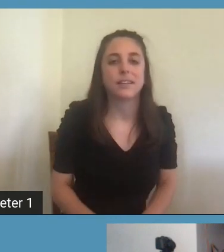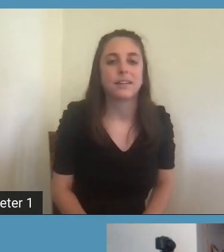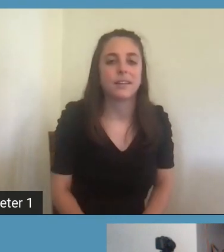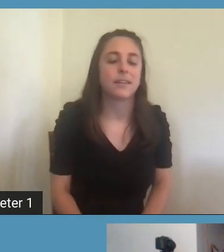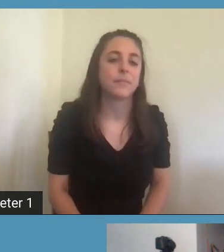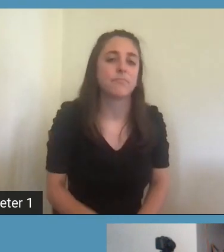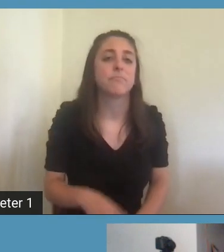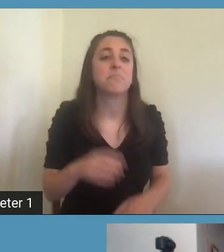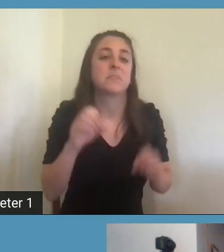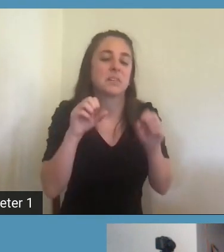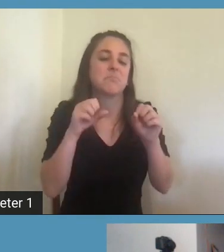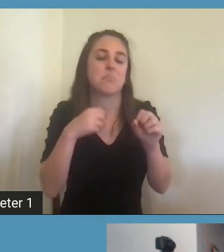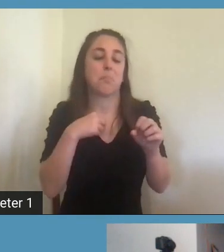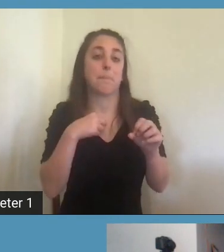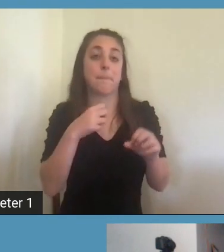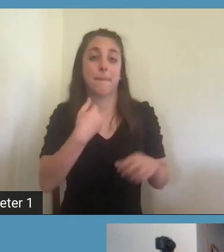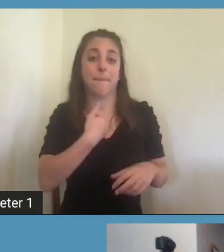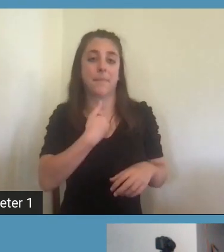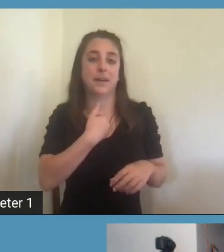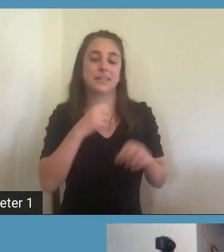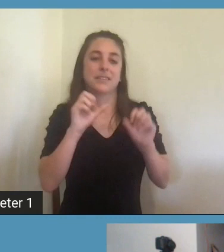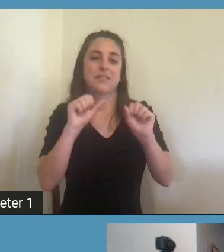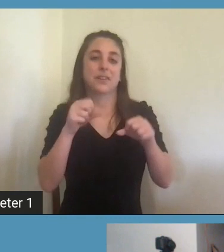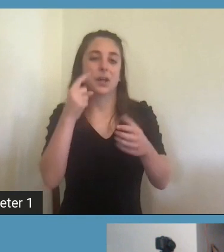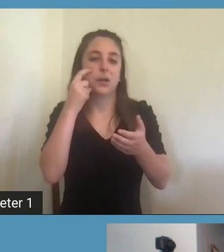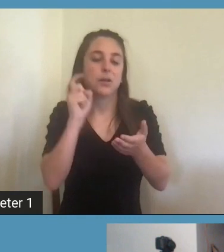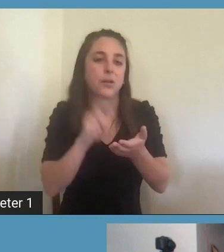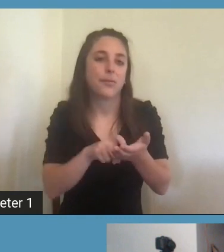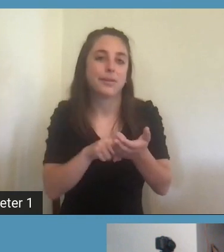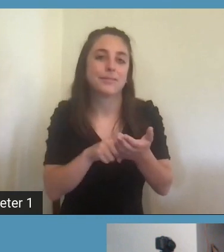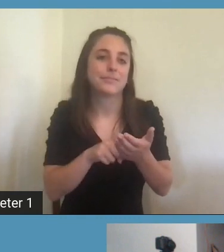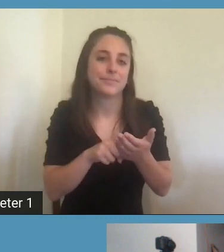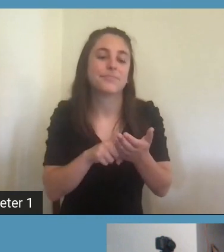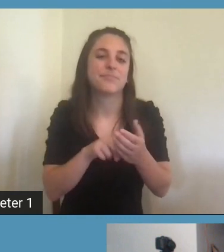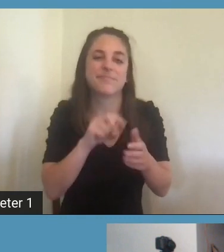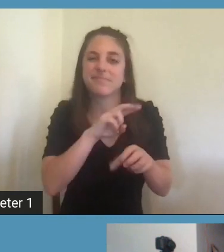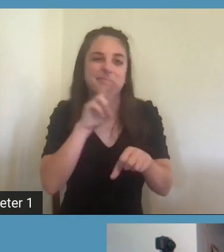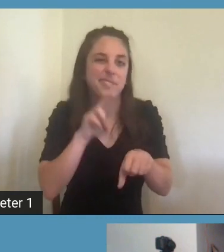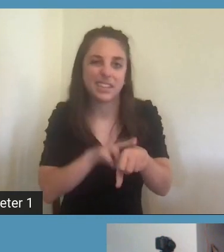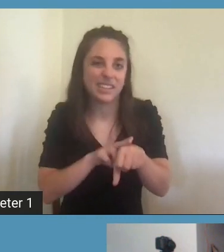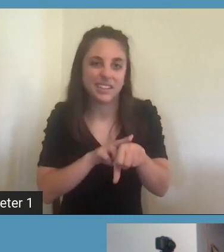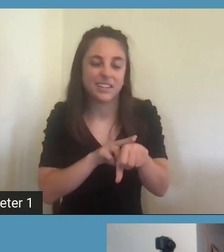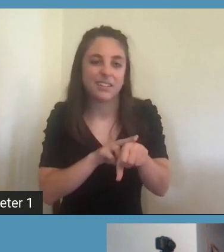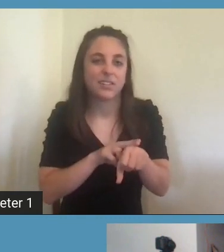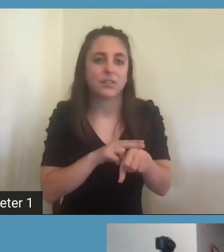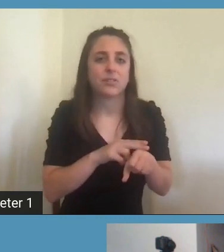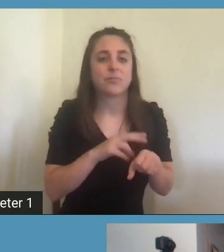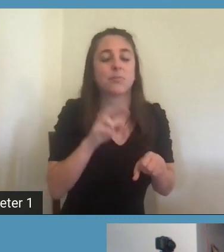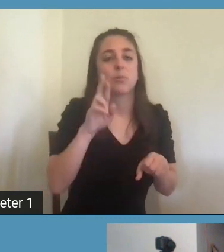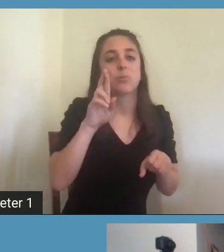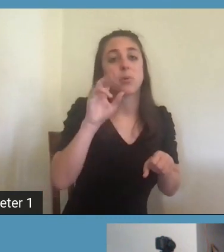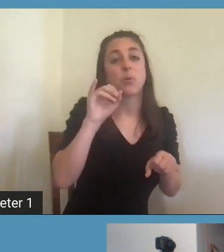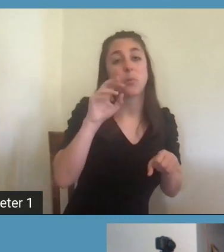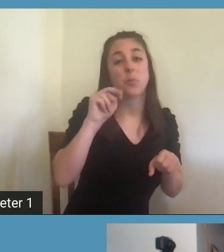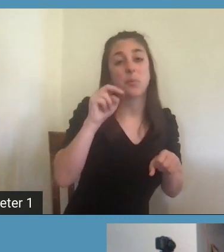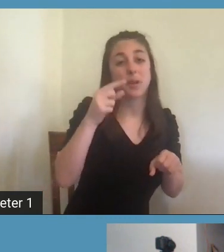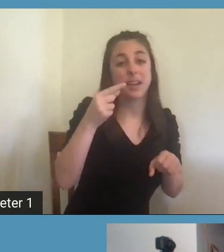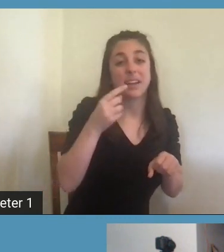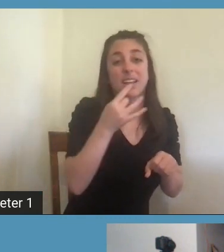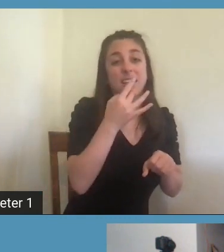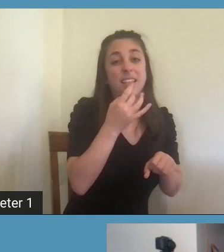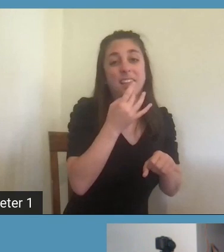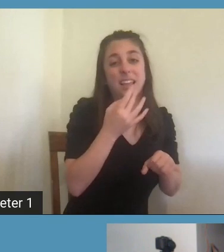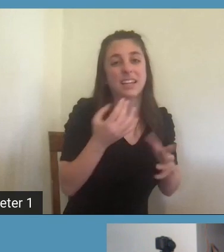but it just doesn't look natural. So the ring light, I kind of feel like it's the same sort of thing, where it